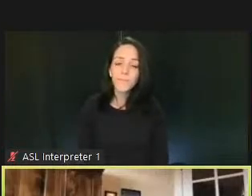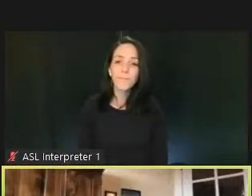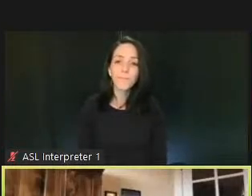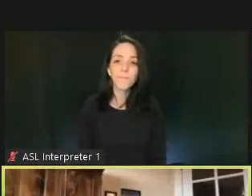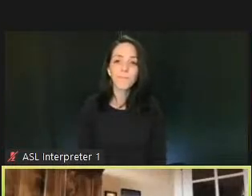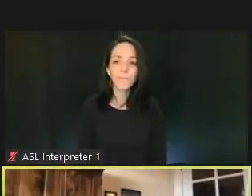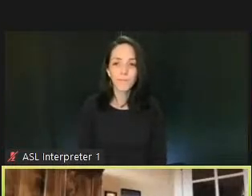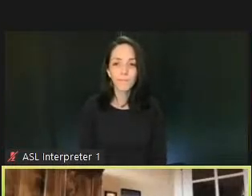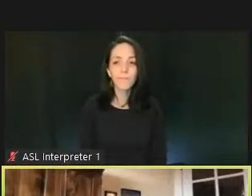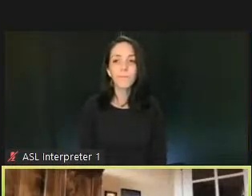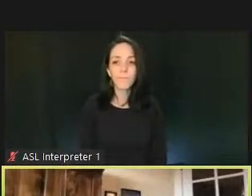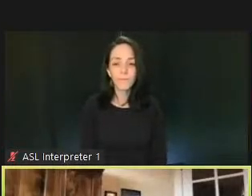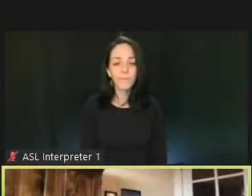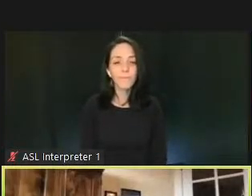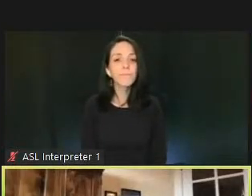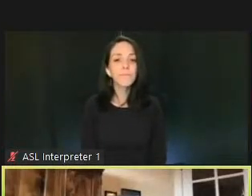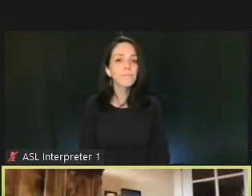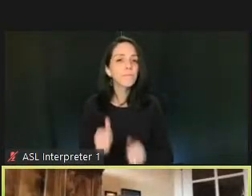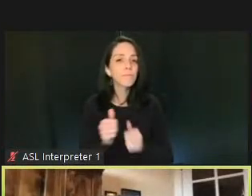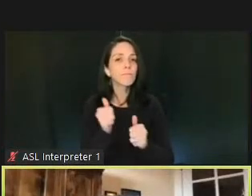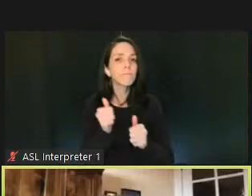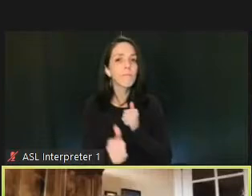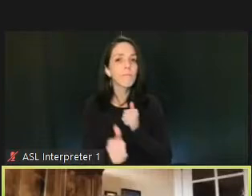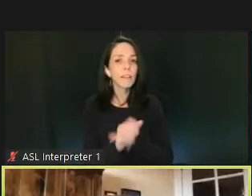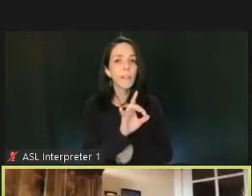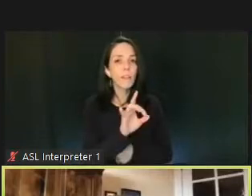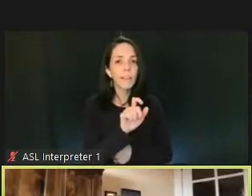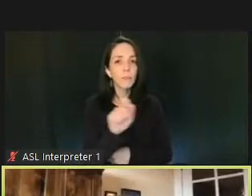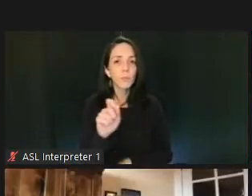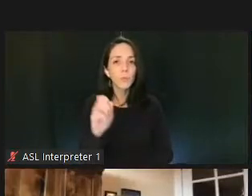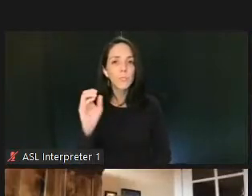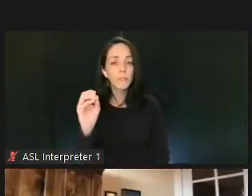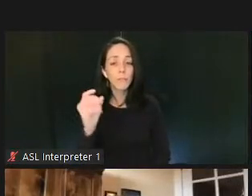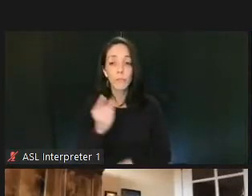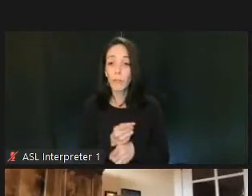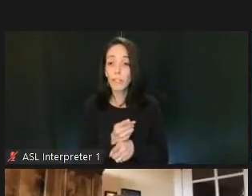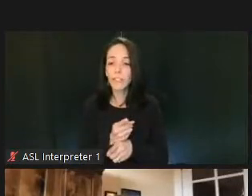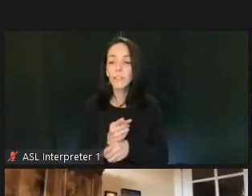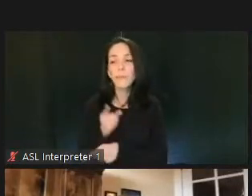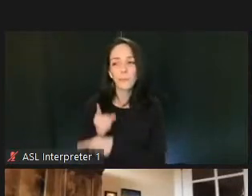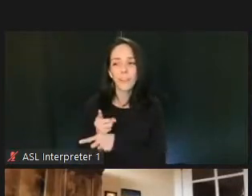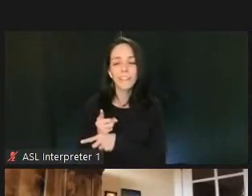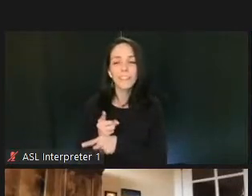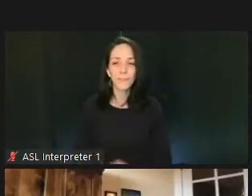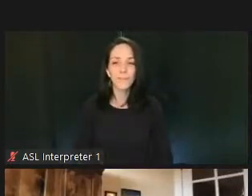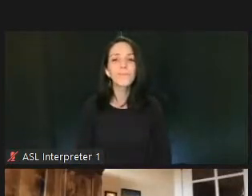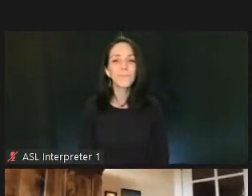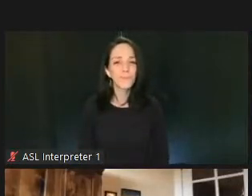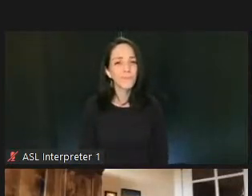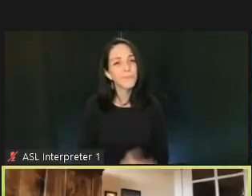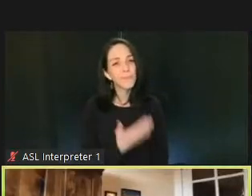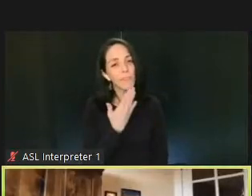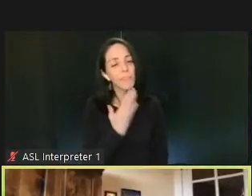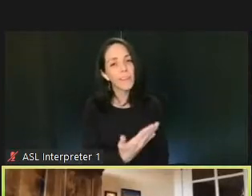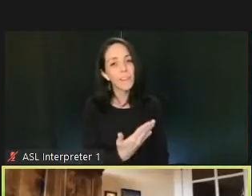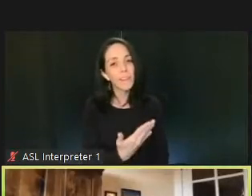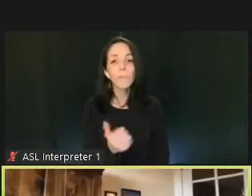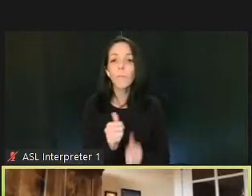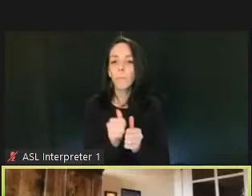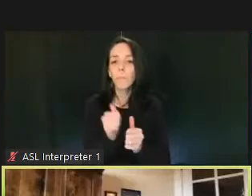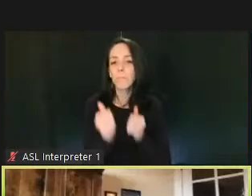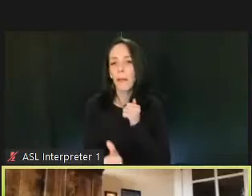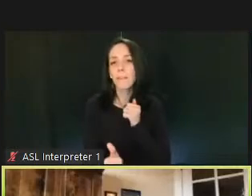I think the motion passes 8-0. Is that correct? That is correct, Chair Yes. Beachy. Thank you. So the motion